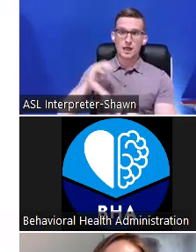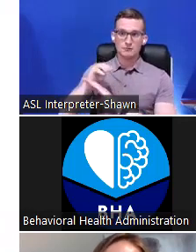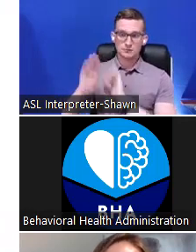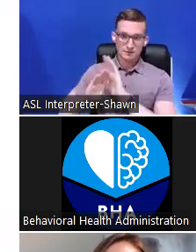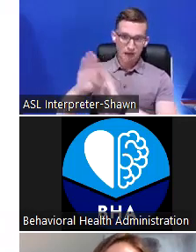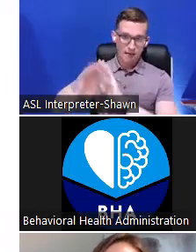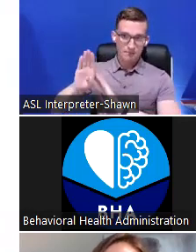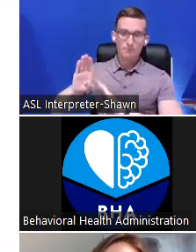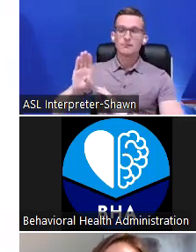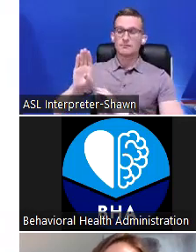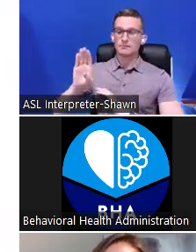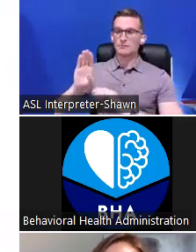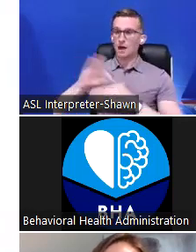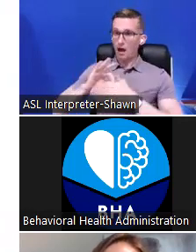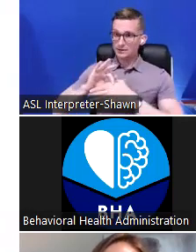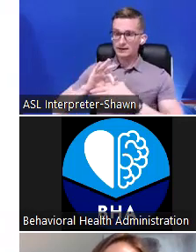content, and then,